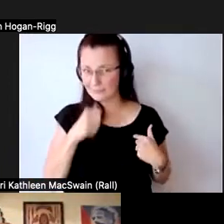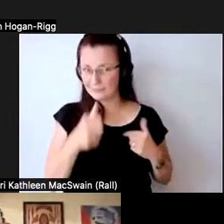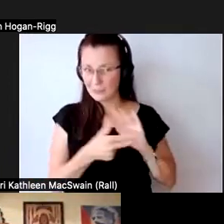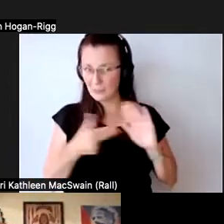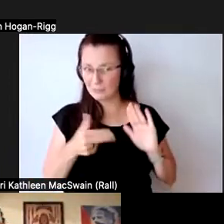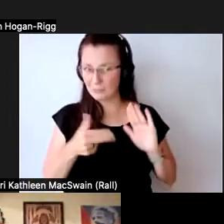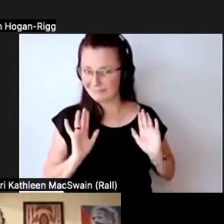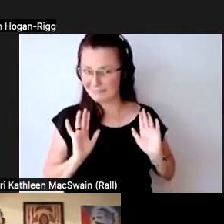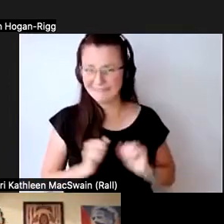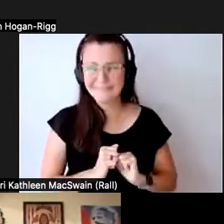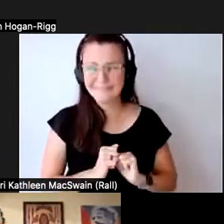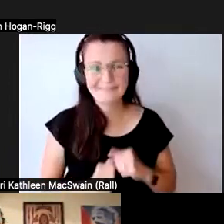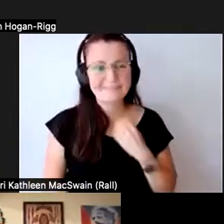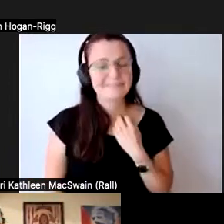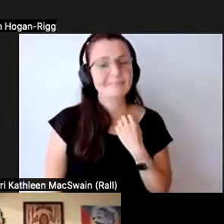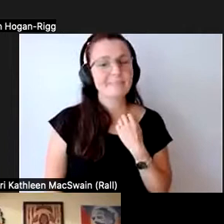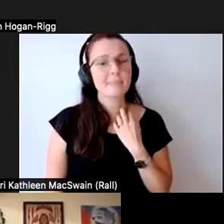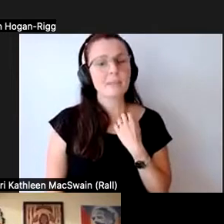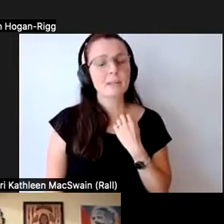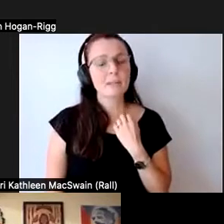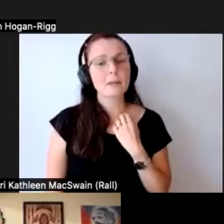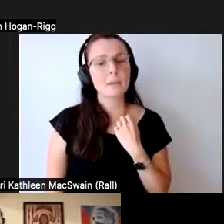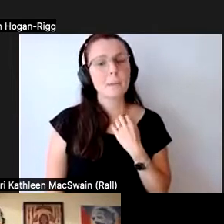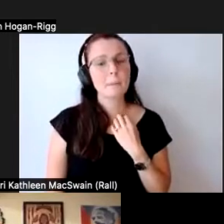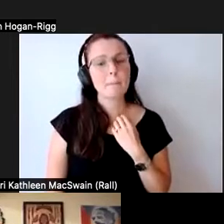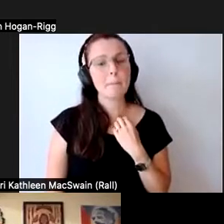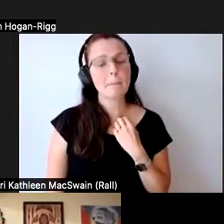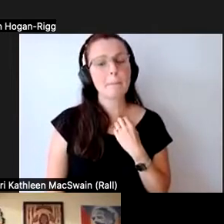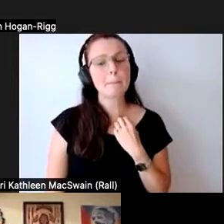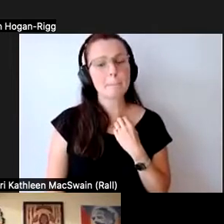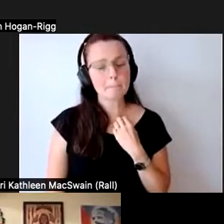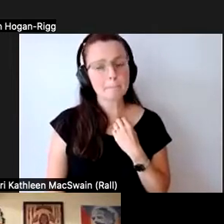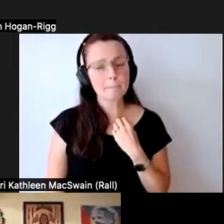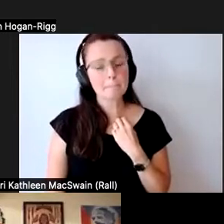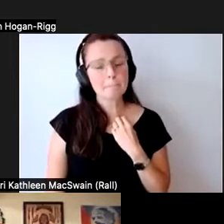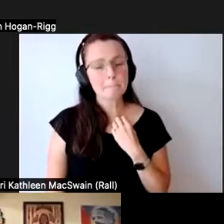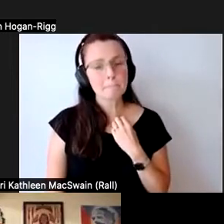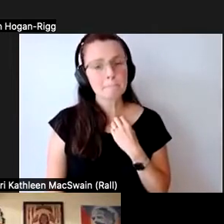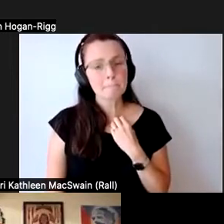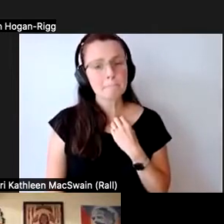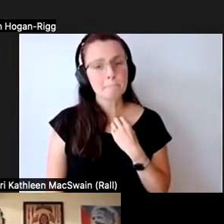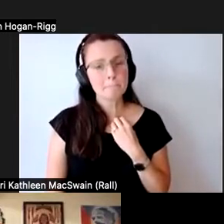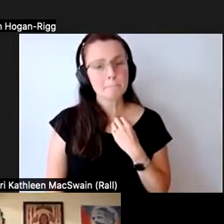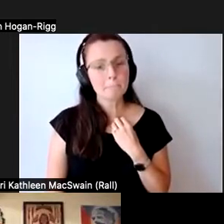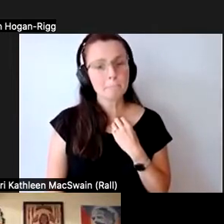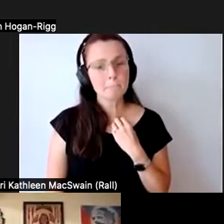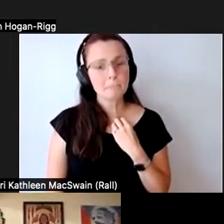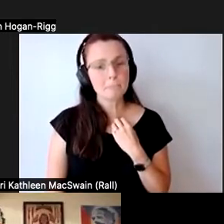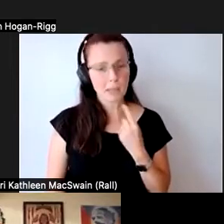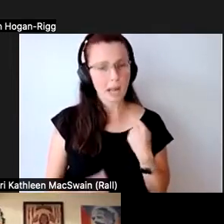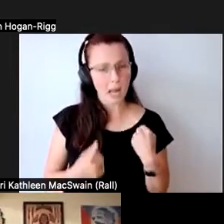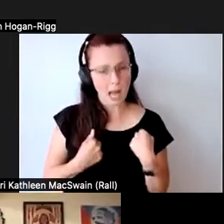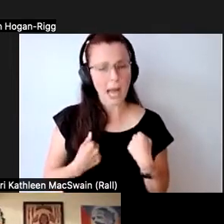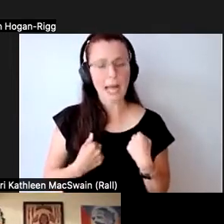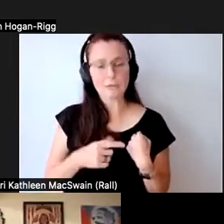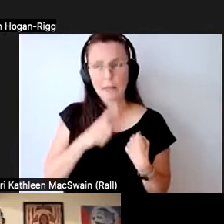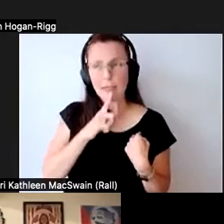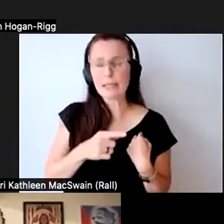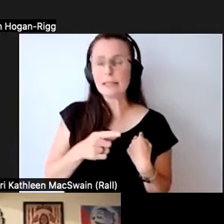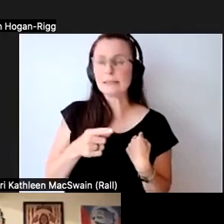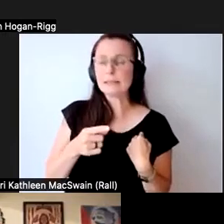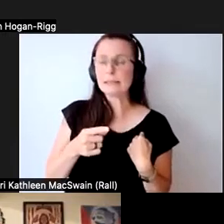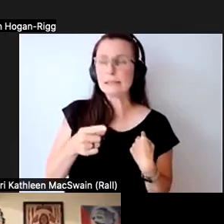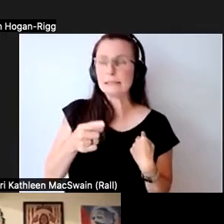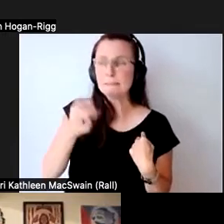I was just really deeply receiving Dr. Harris's points,